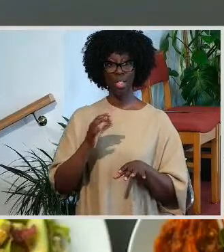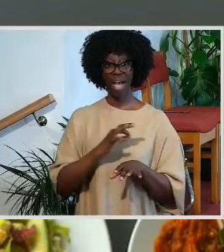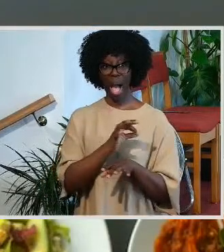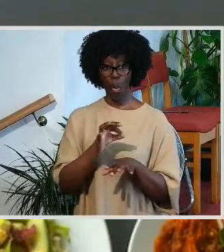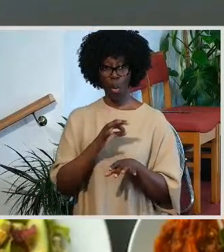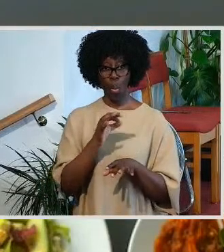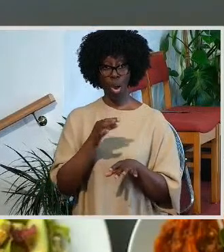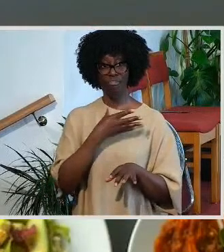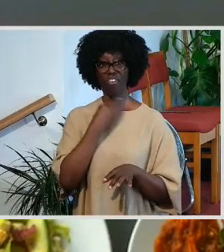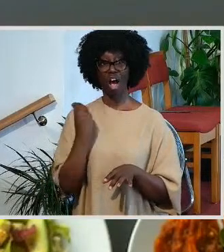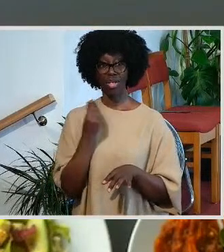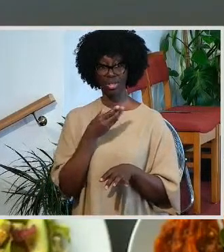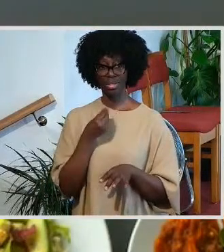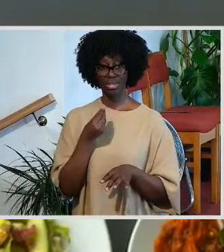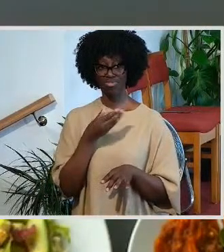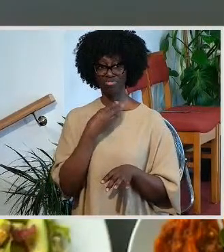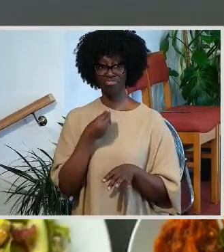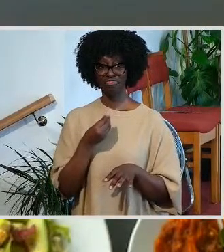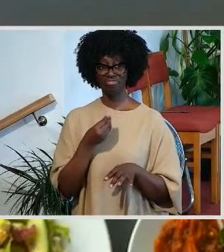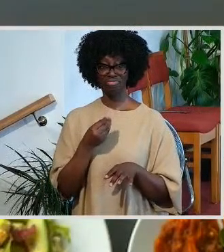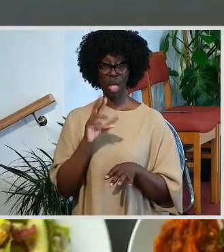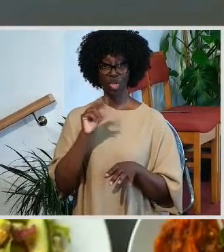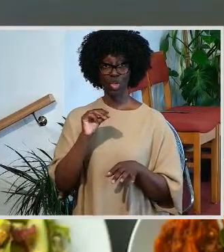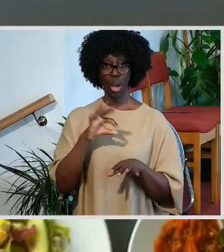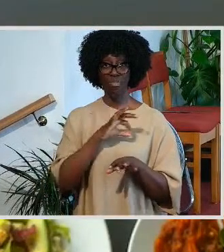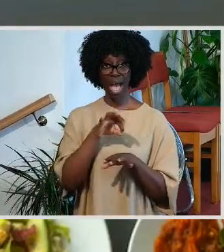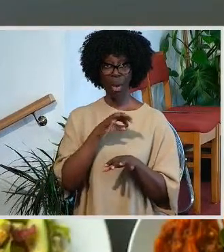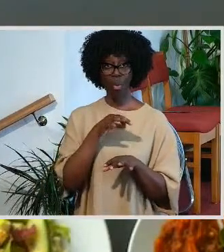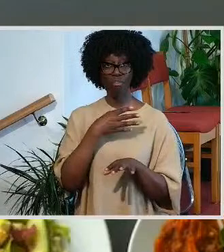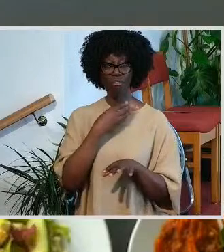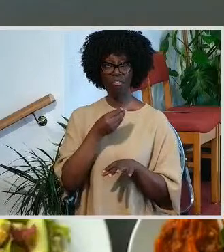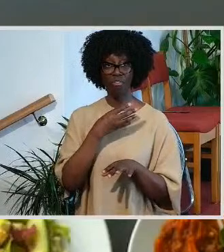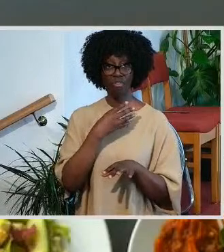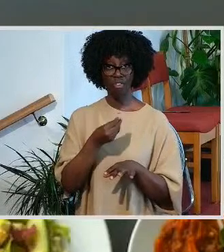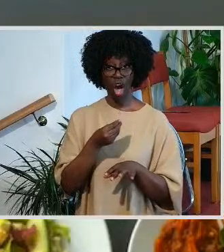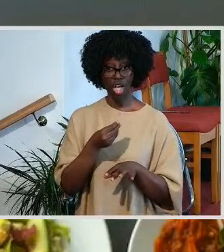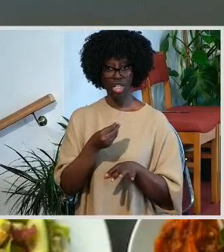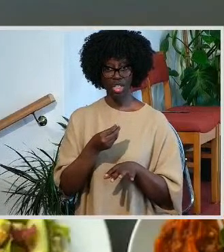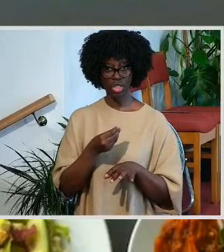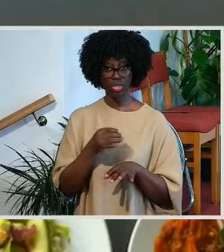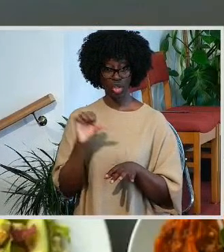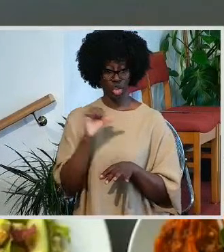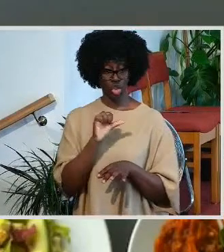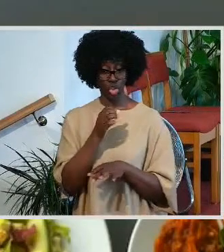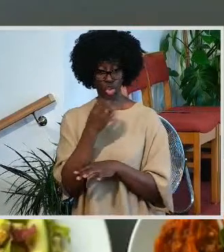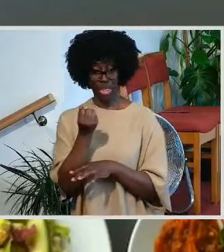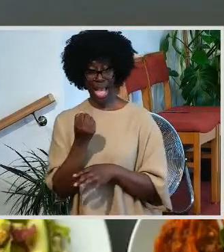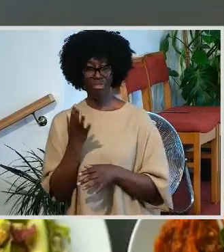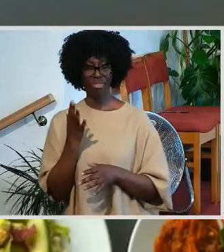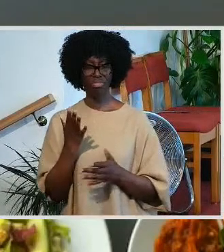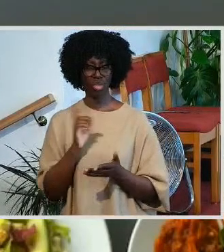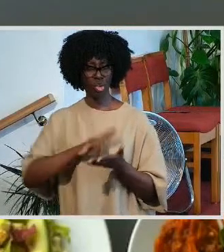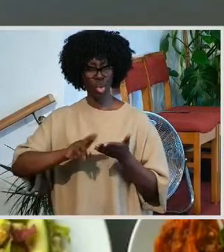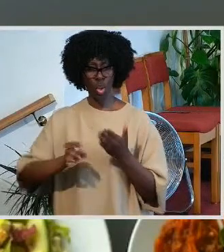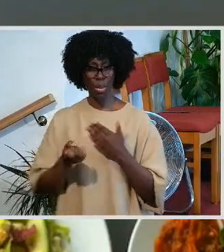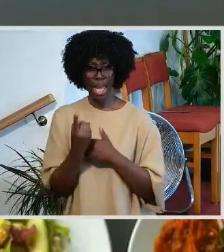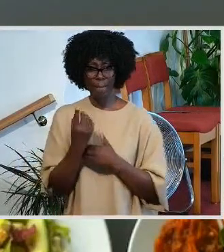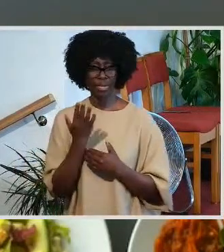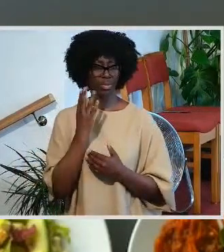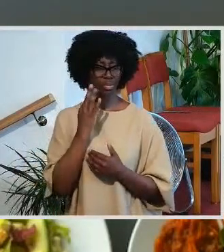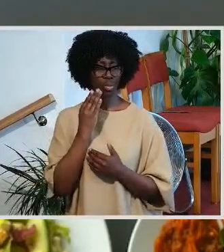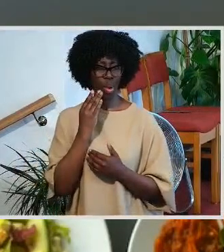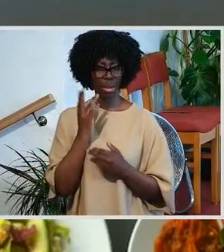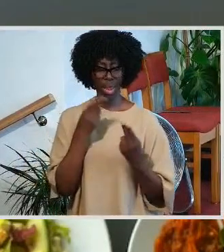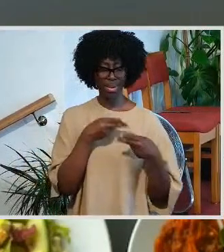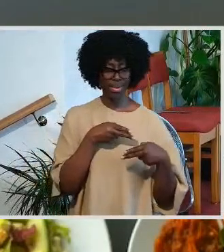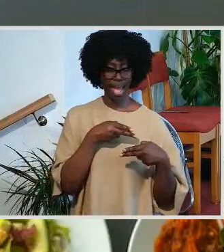from between your last meal and in the day. So usually that fast would be at night. So you'd have your last meal, for example, at 6 o'clock,